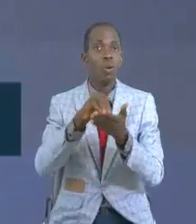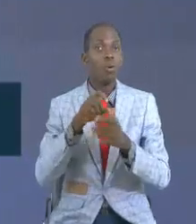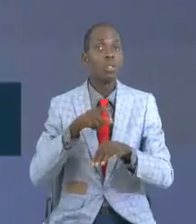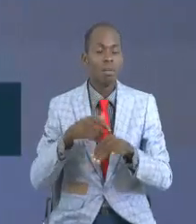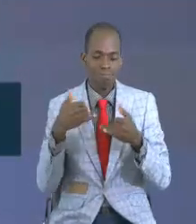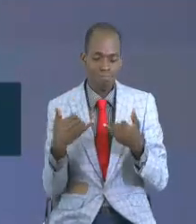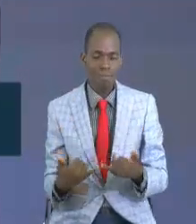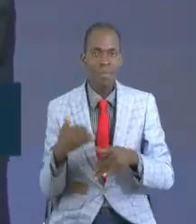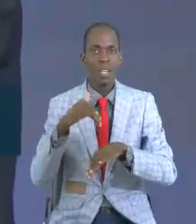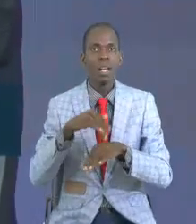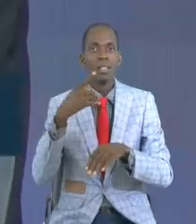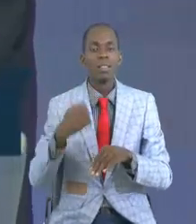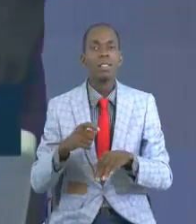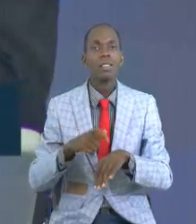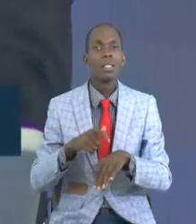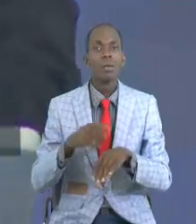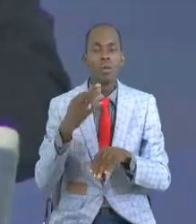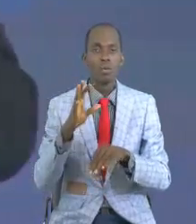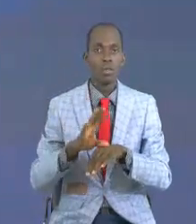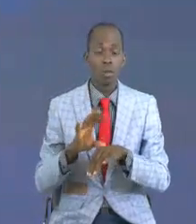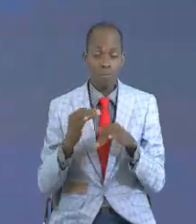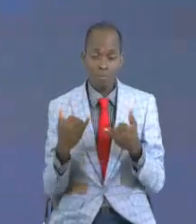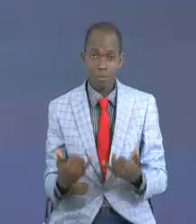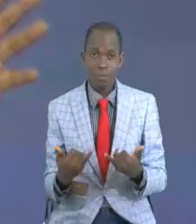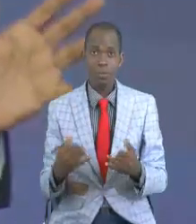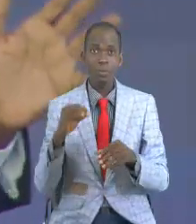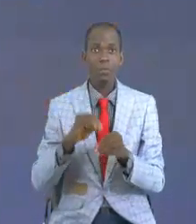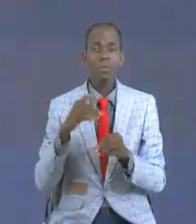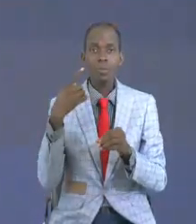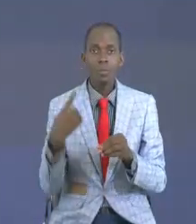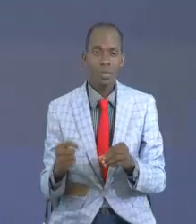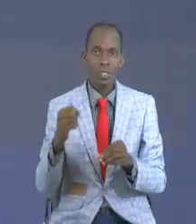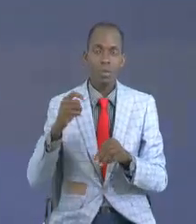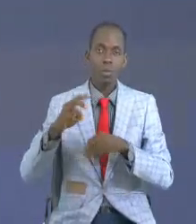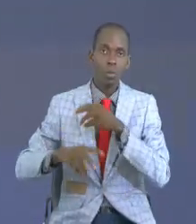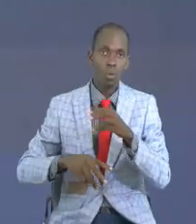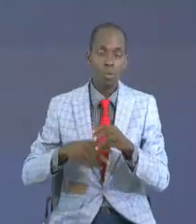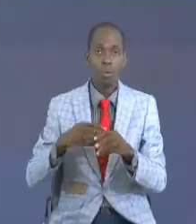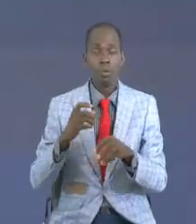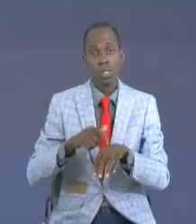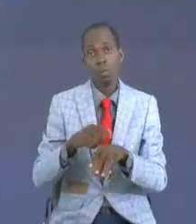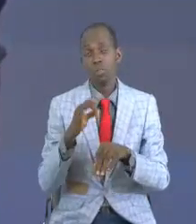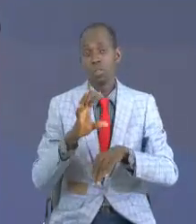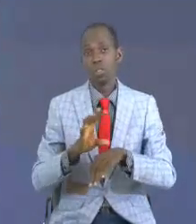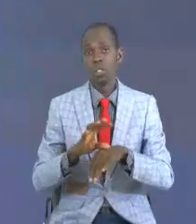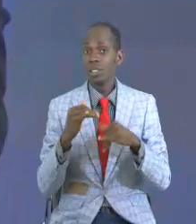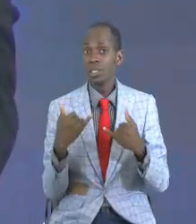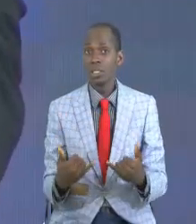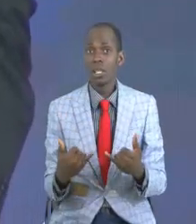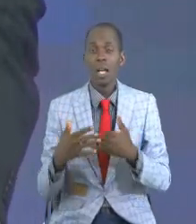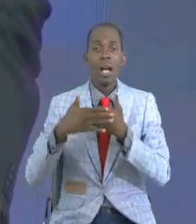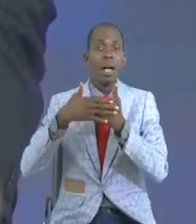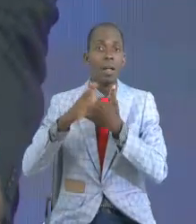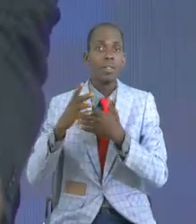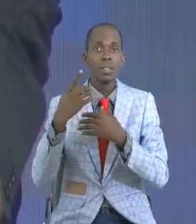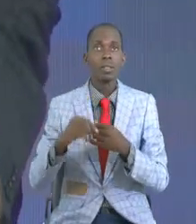the period of the church, now in the dispensation of the church, now after the cross, after